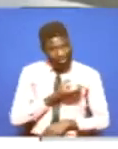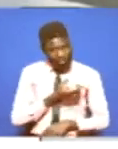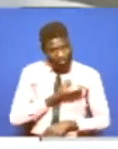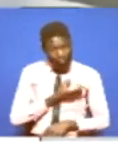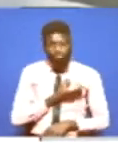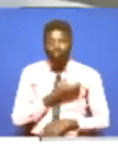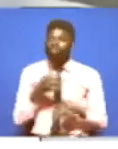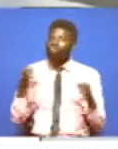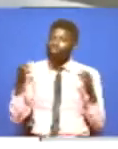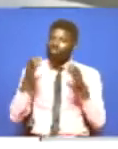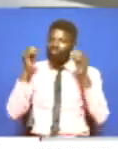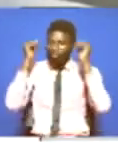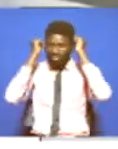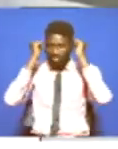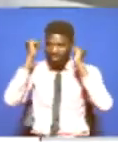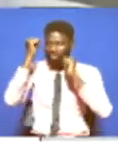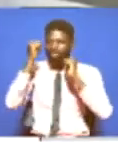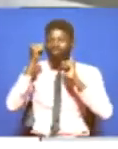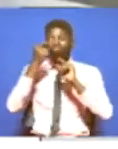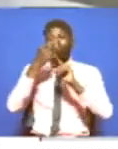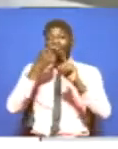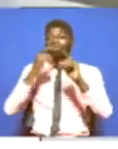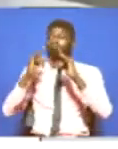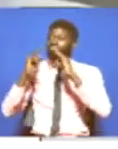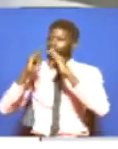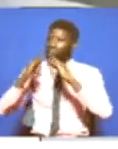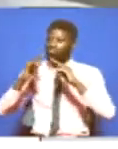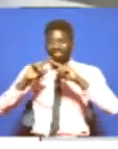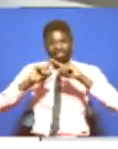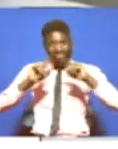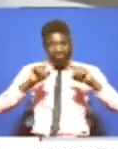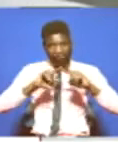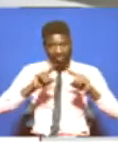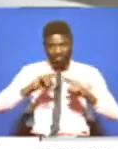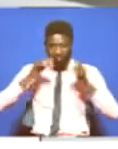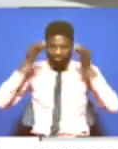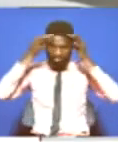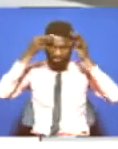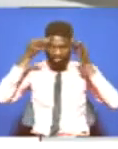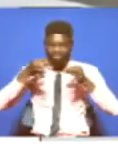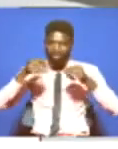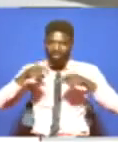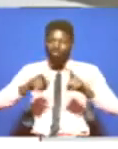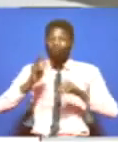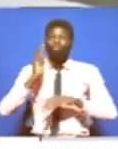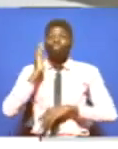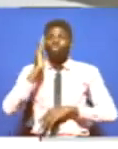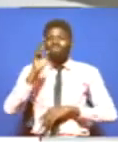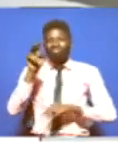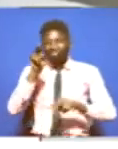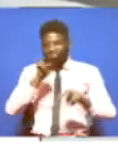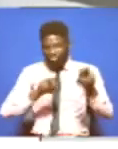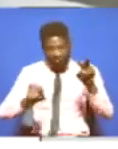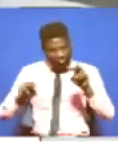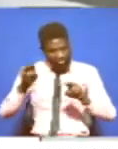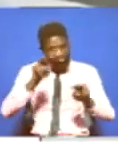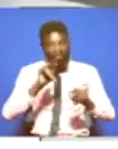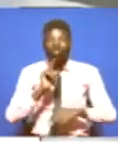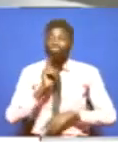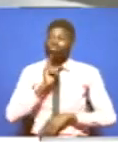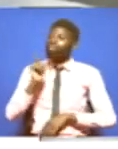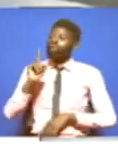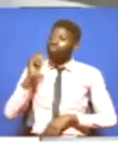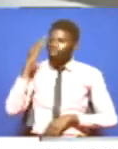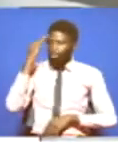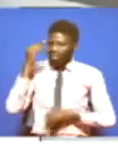pharaohs, you know, from the bases, decided that they were going to look for Jomo Kenyatta so that they can bring